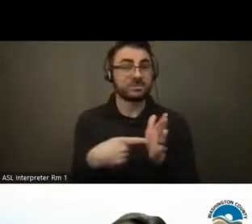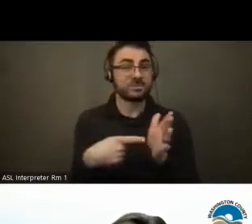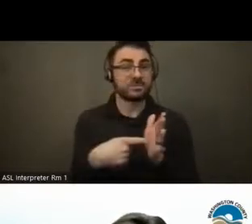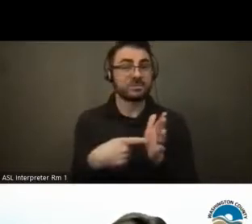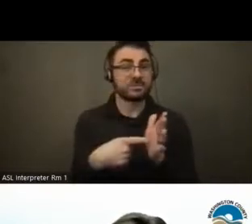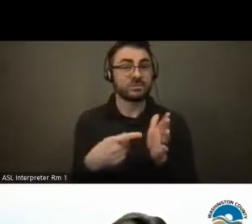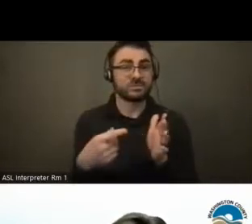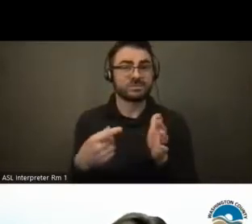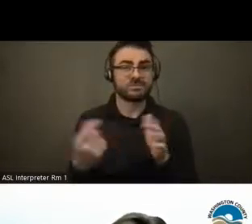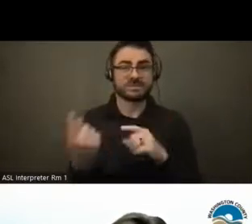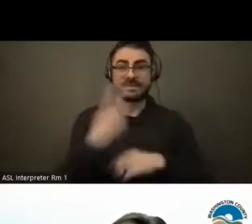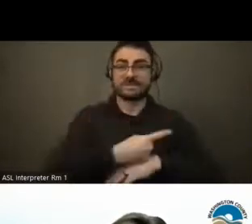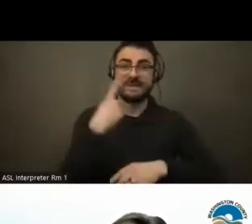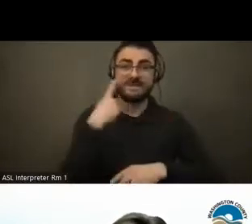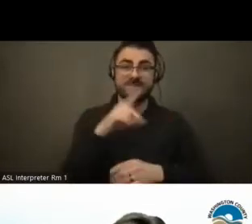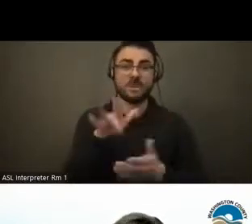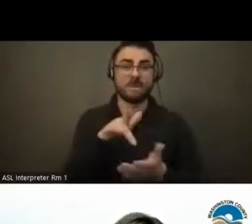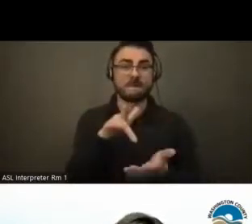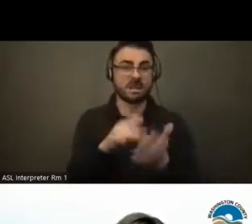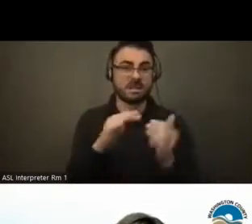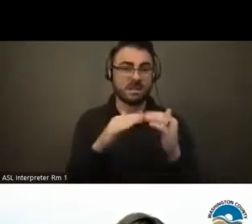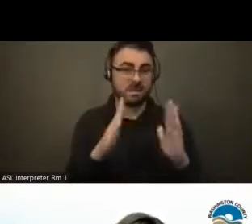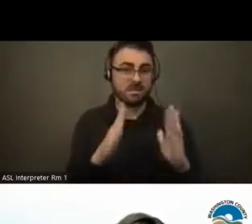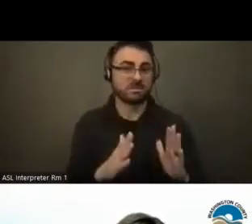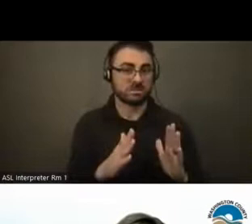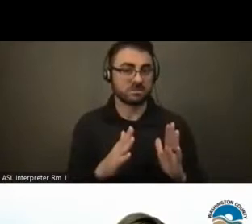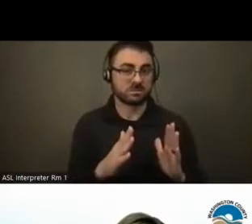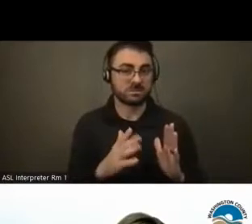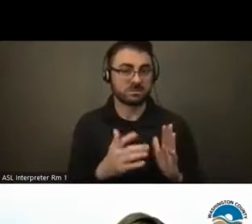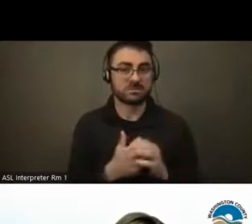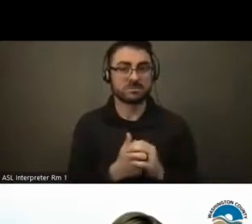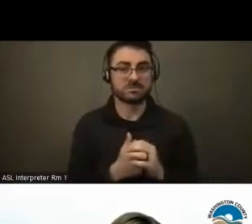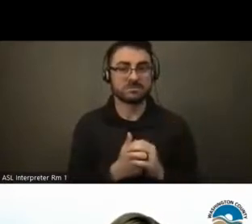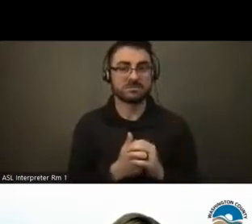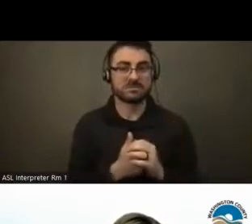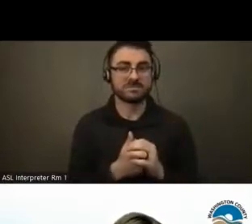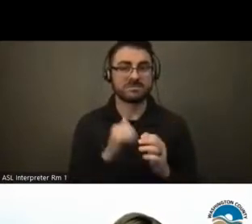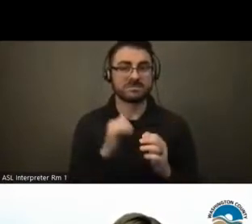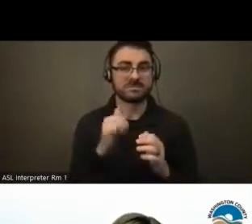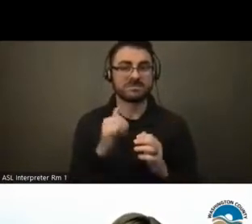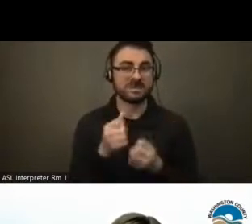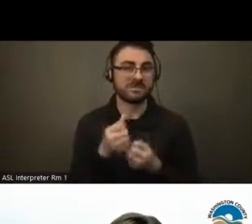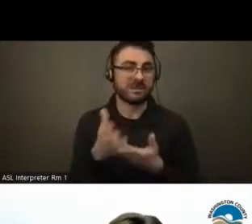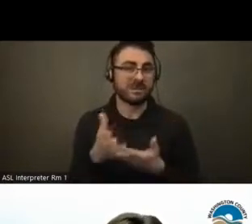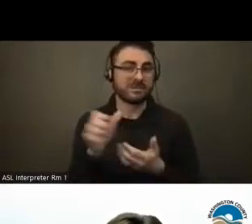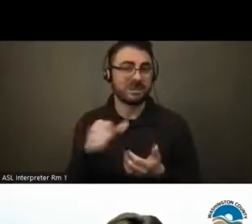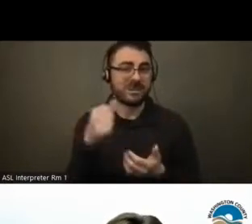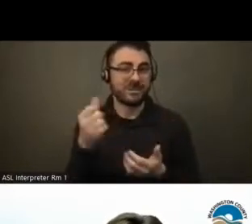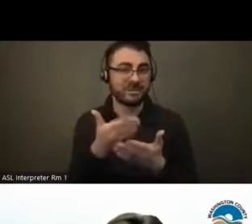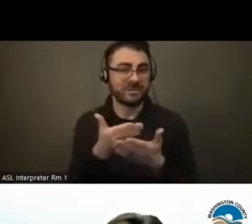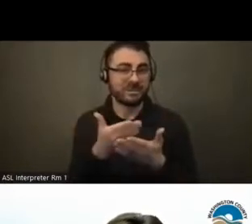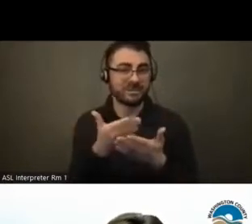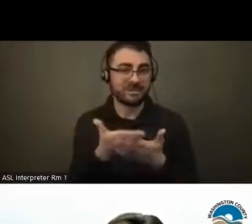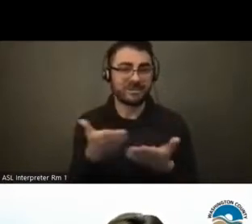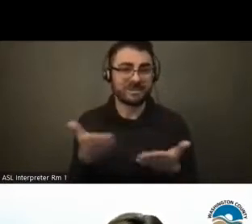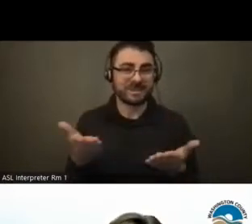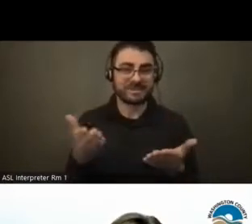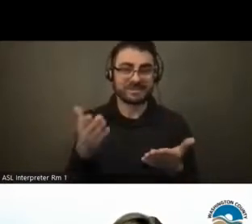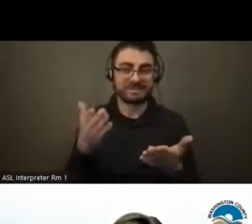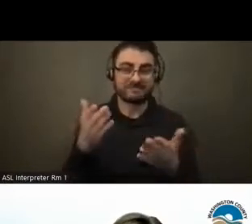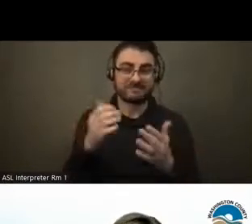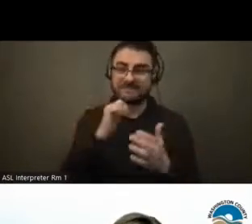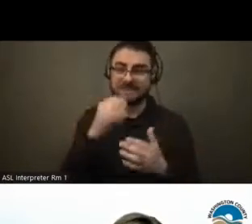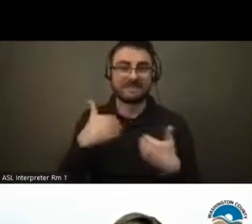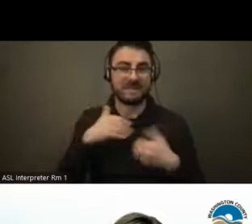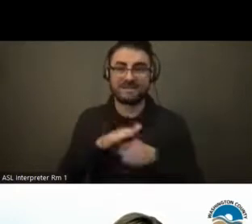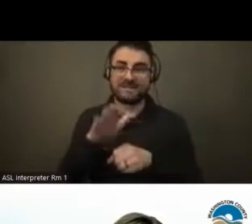that caused other things to fall below the line of available resources. I don't know